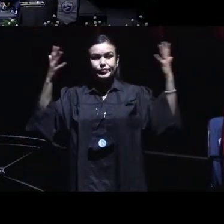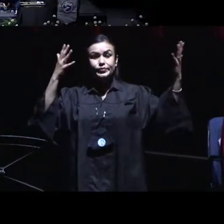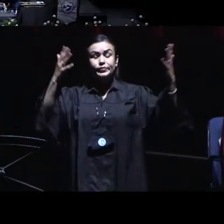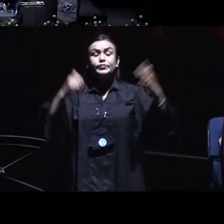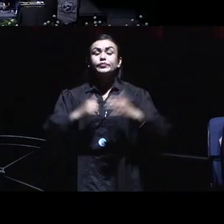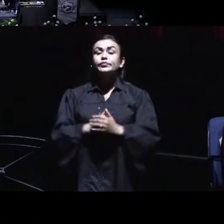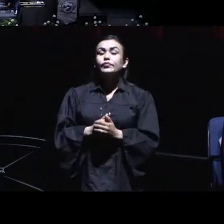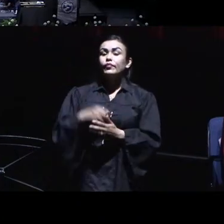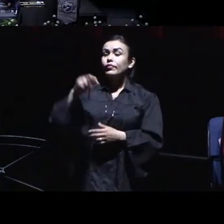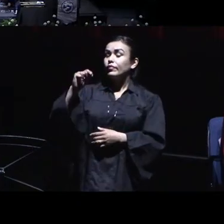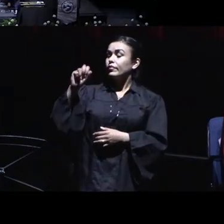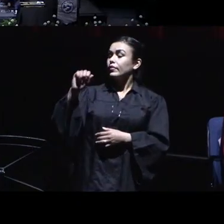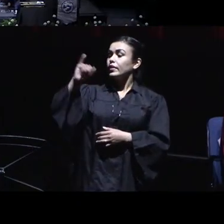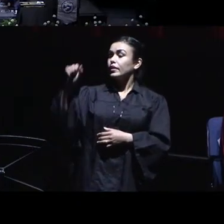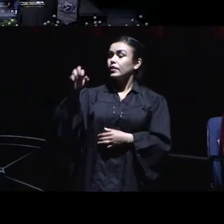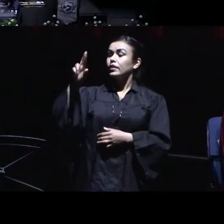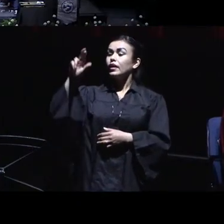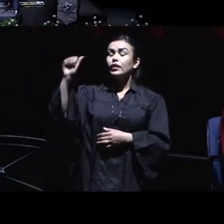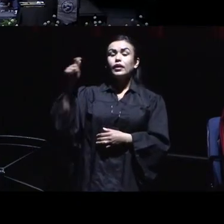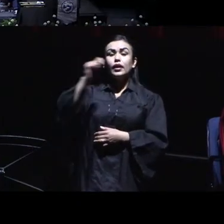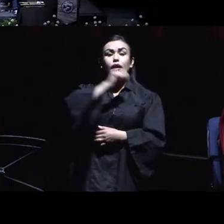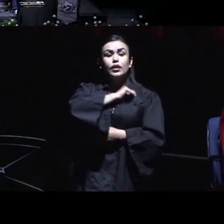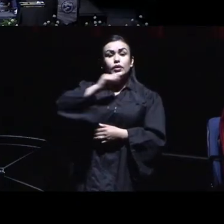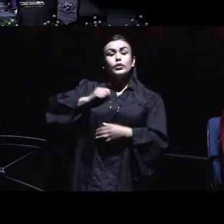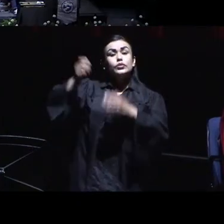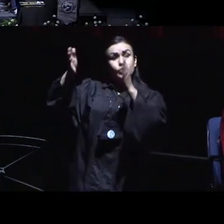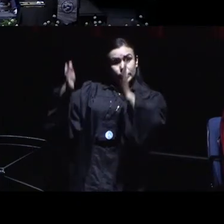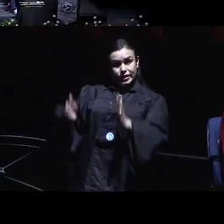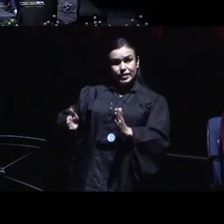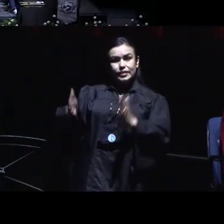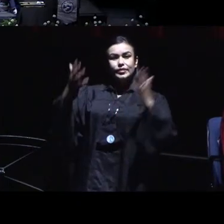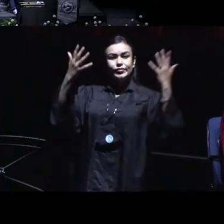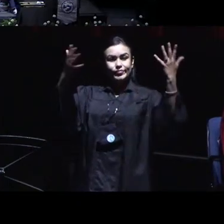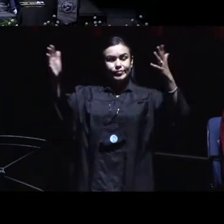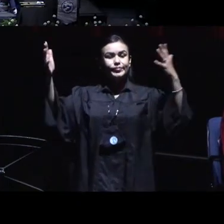Ms. Bonnie Soria Najera, Trustee.